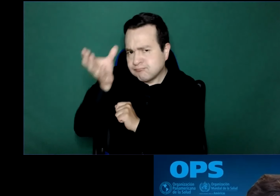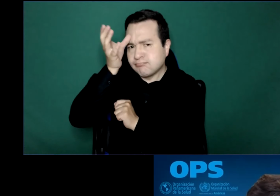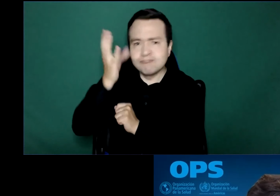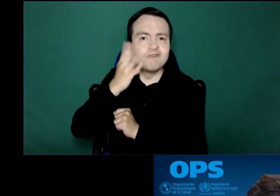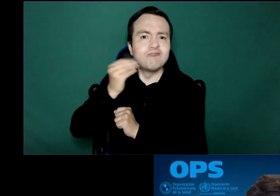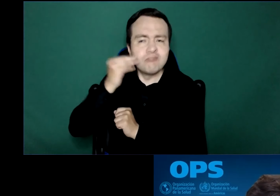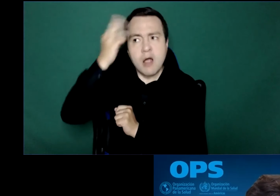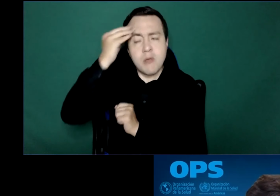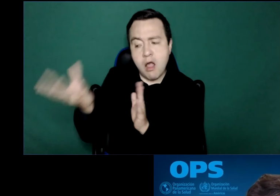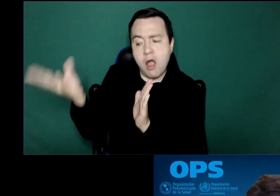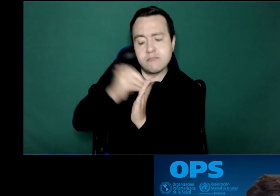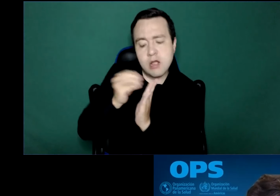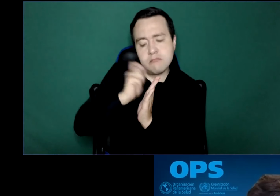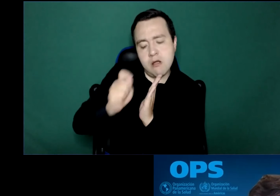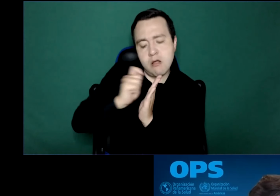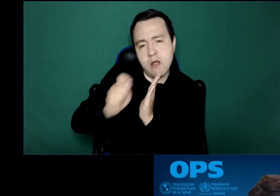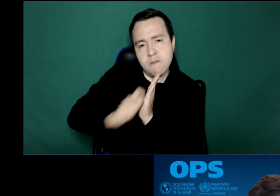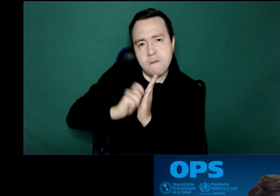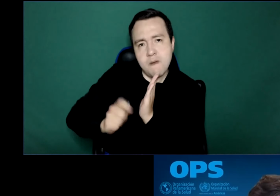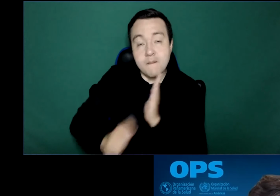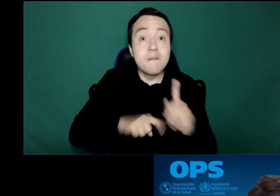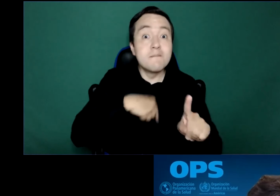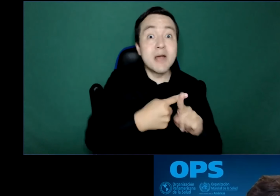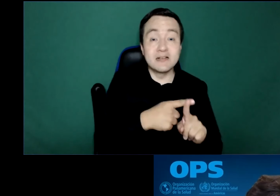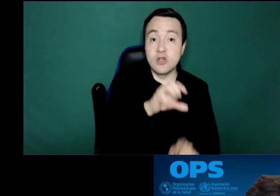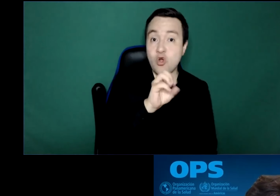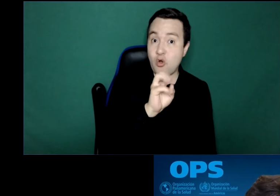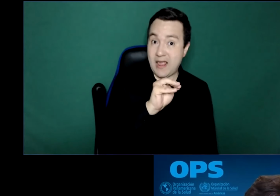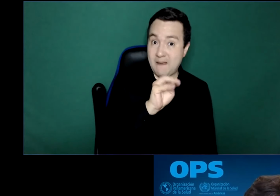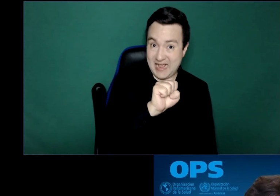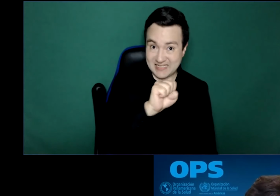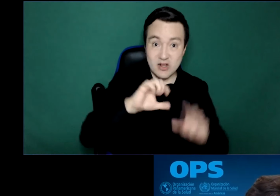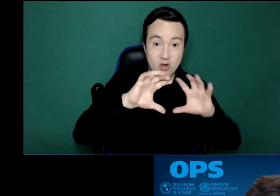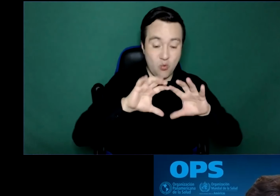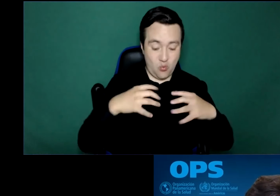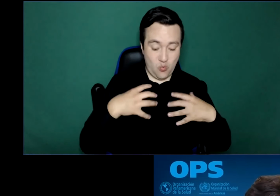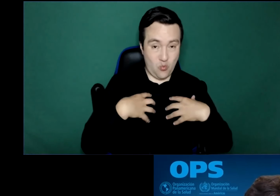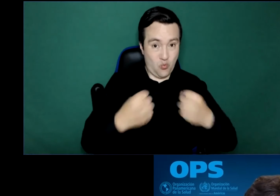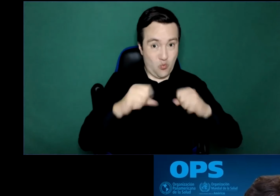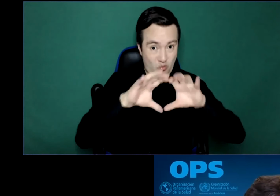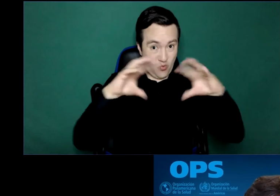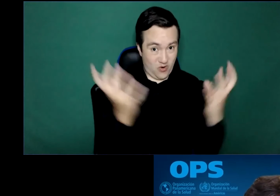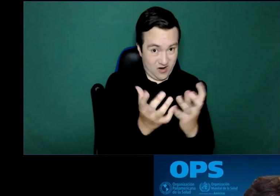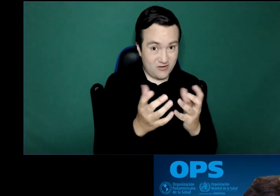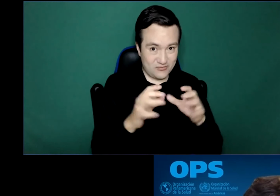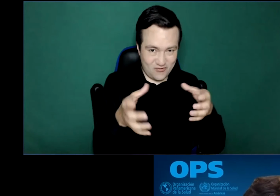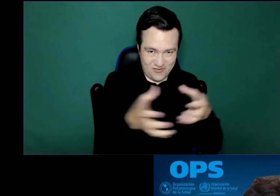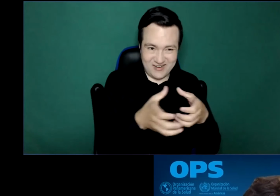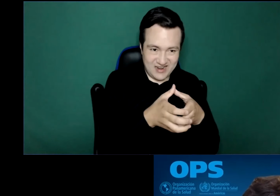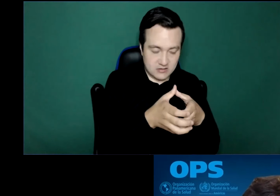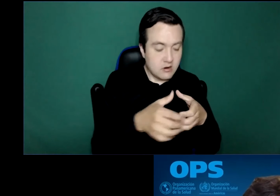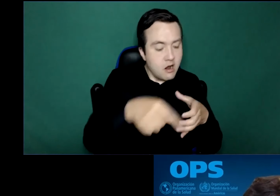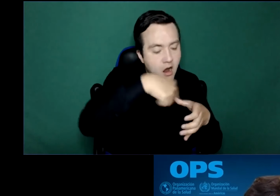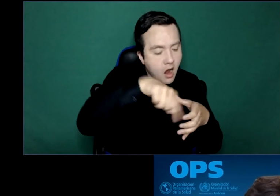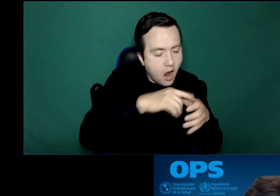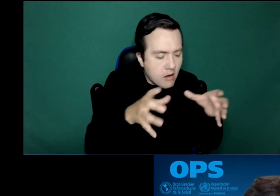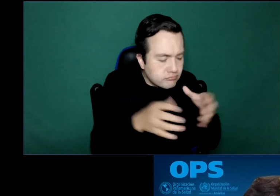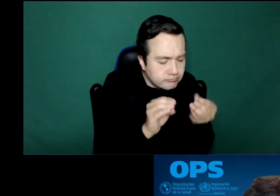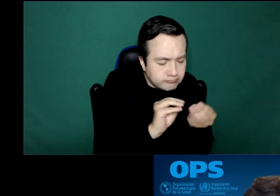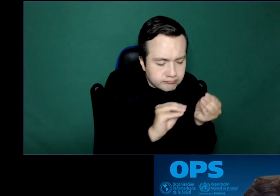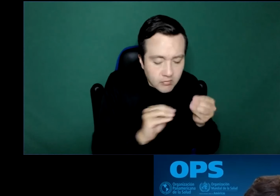authors and the experiences of barrier reports of WHO. We've investigated different tools that are